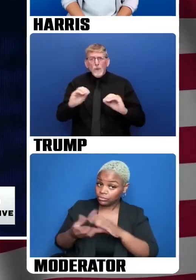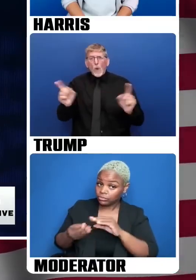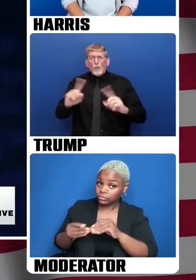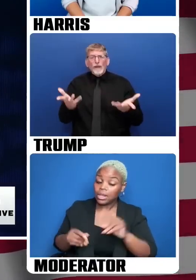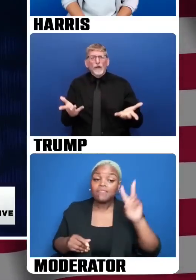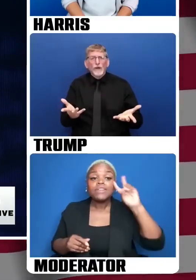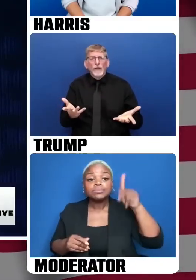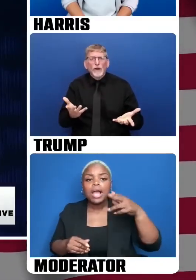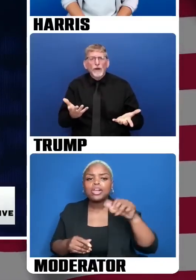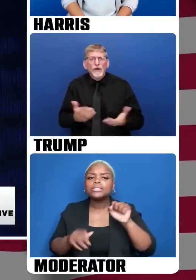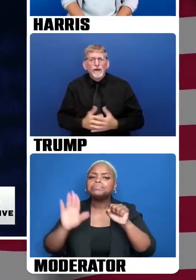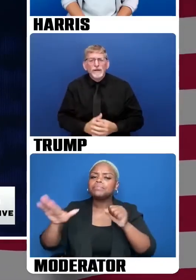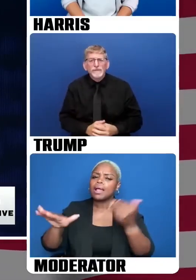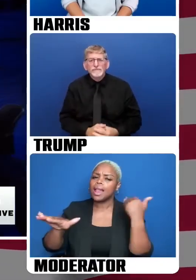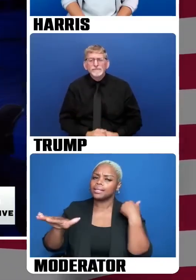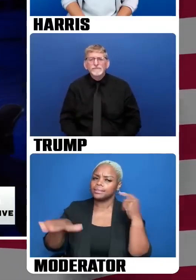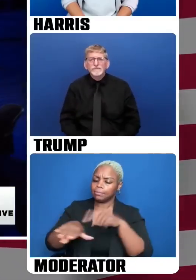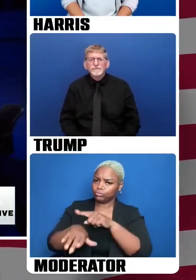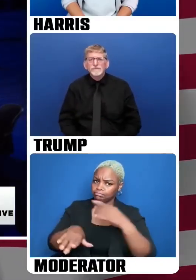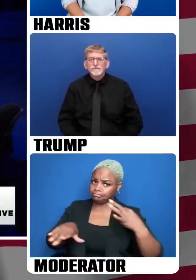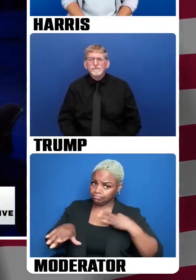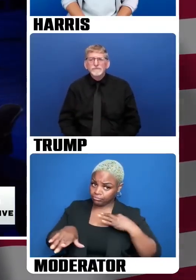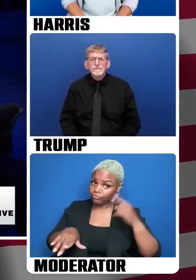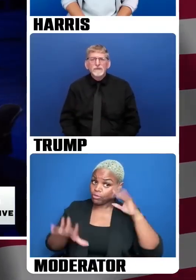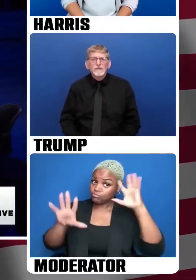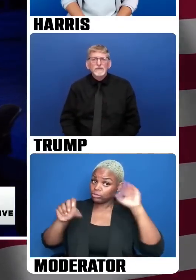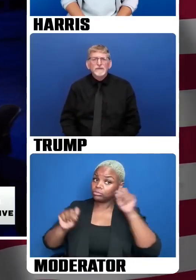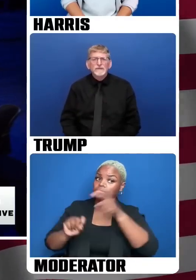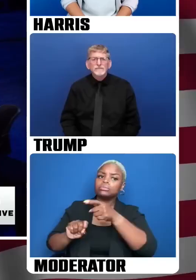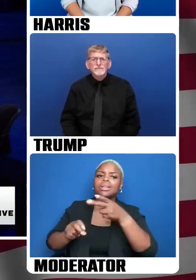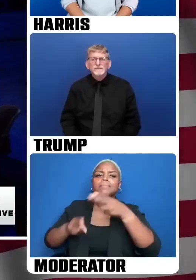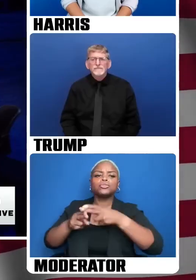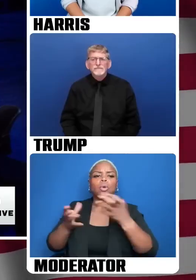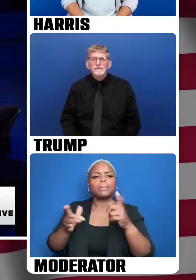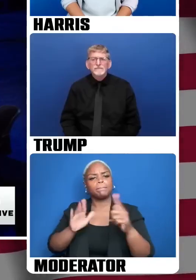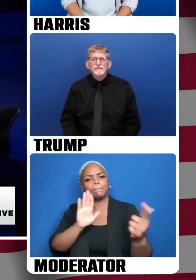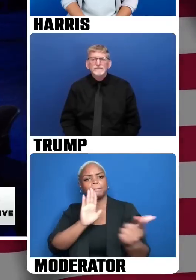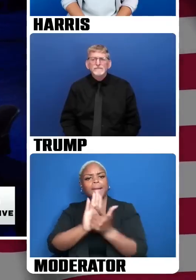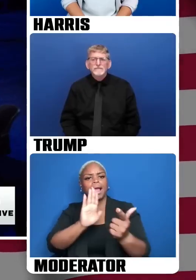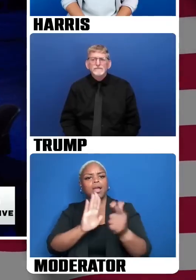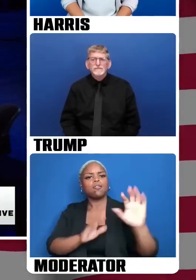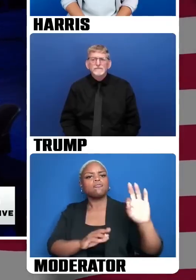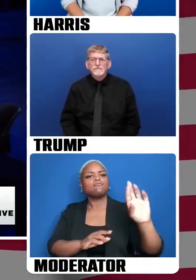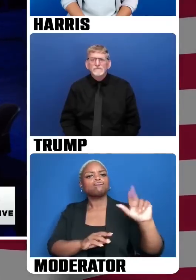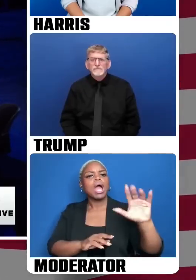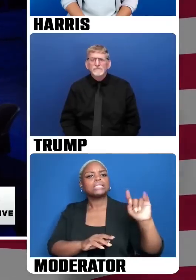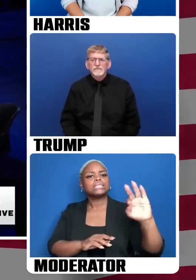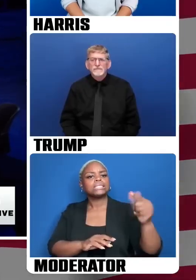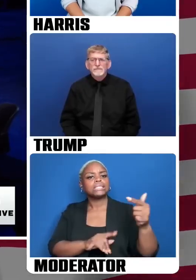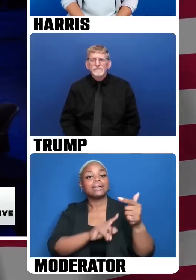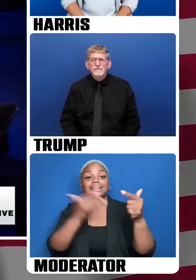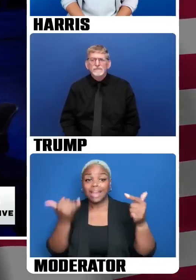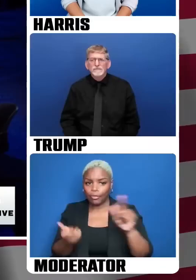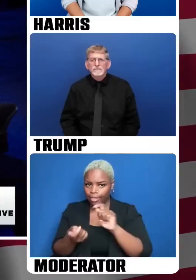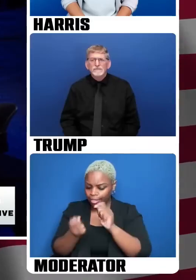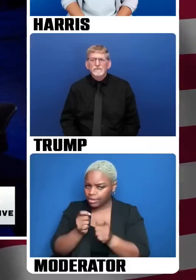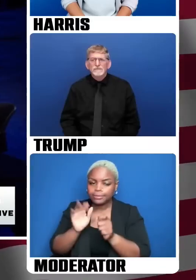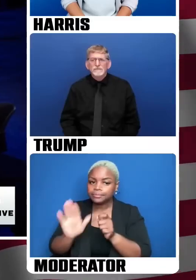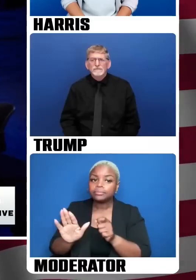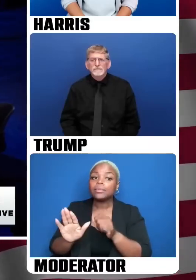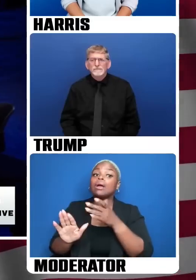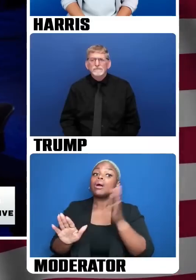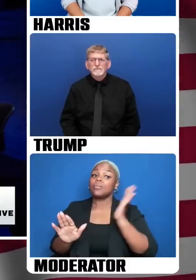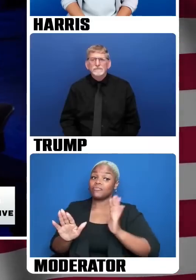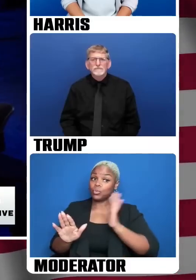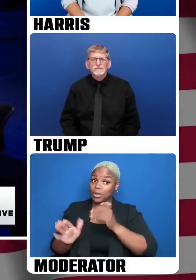said you wanted to ban fracking. Now you don't. You wanted mandatory government buyback programs for assault weapons. Now your campaign says you don't.